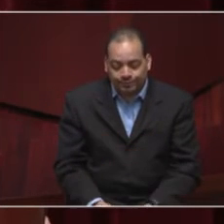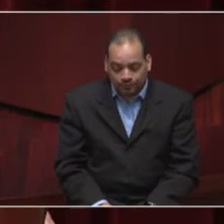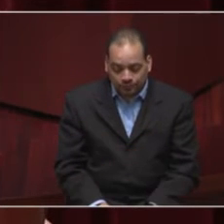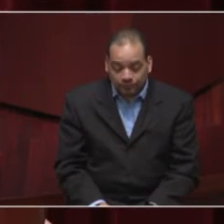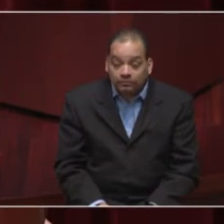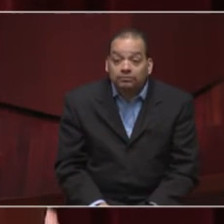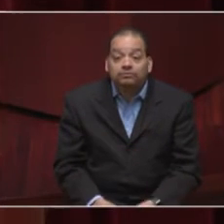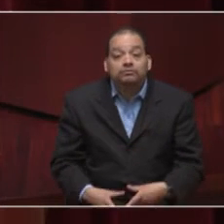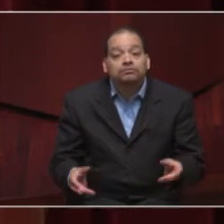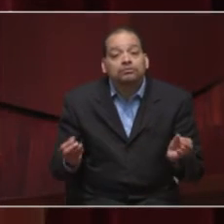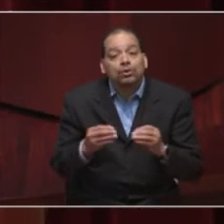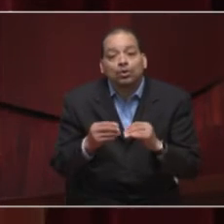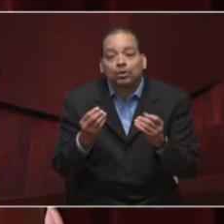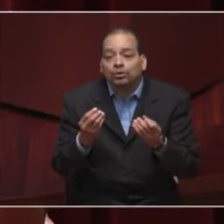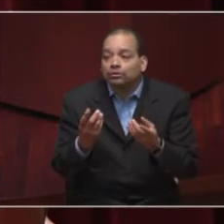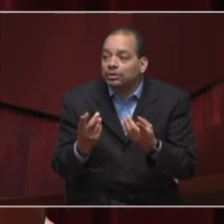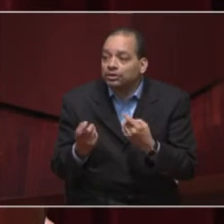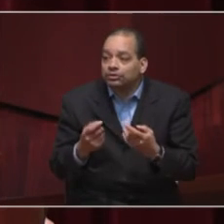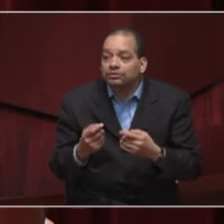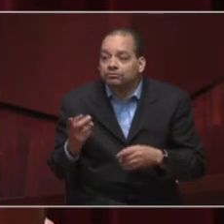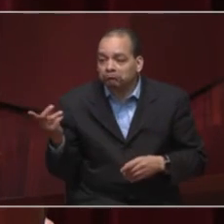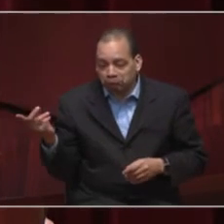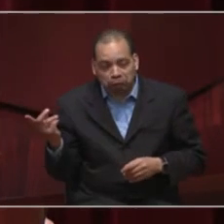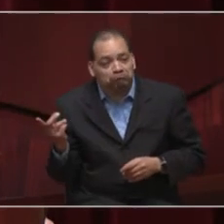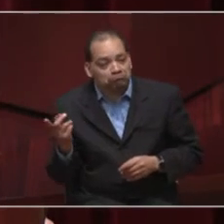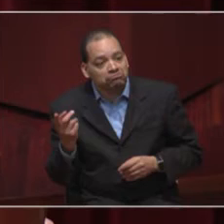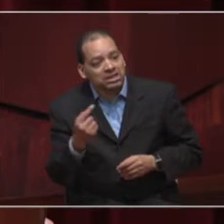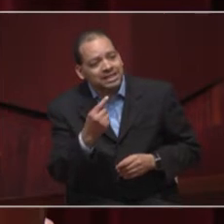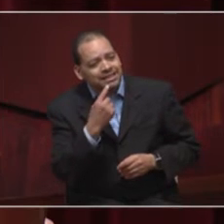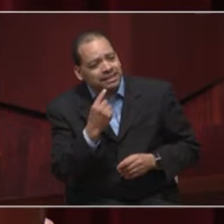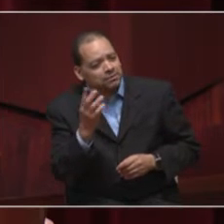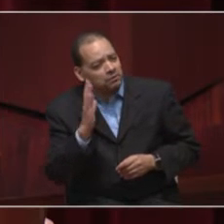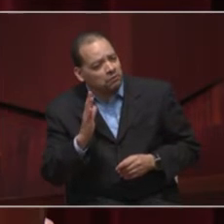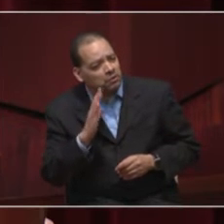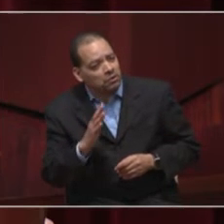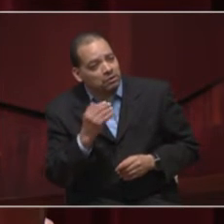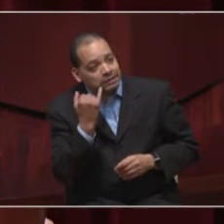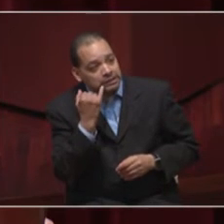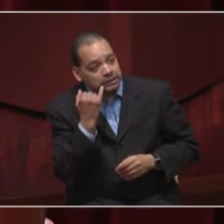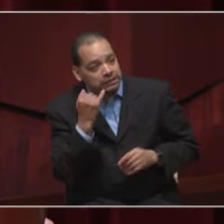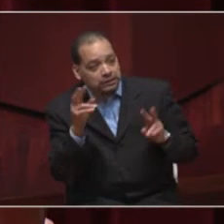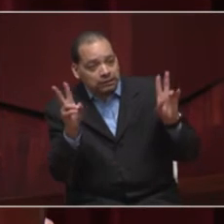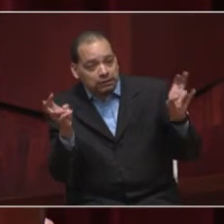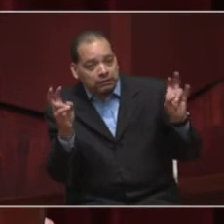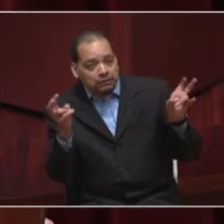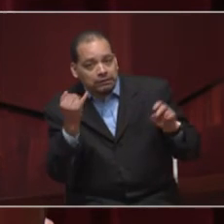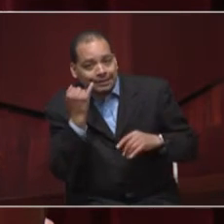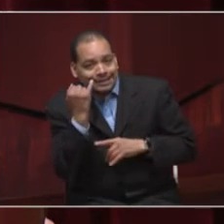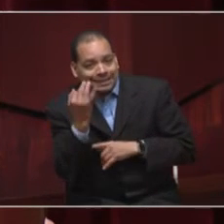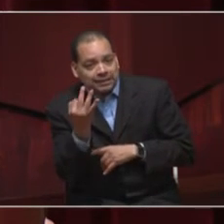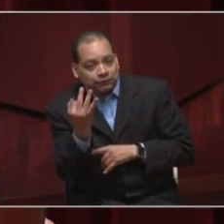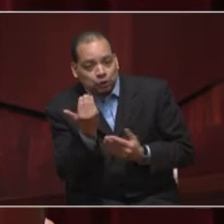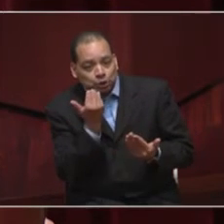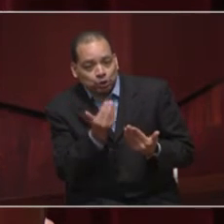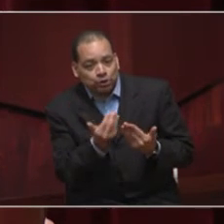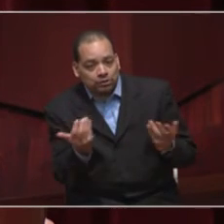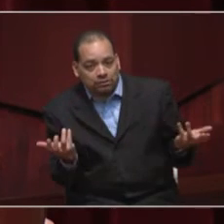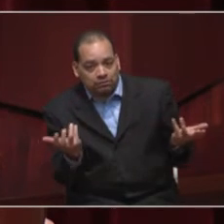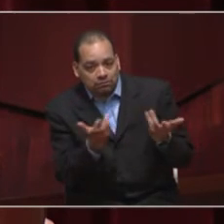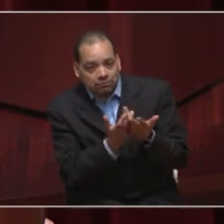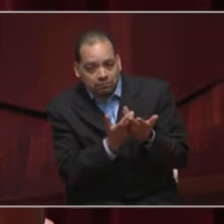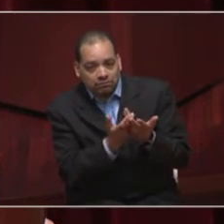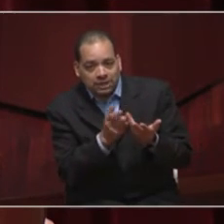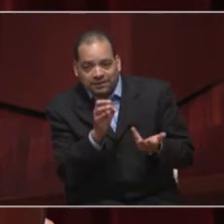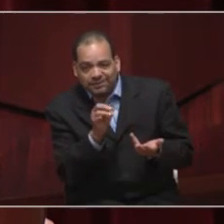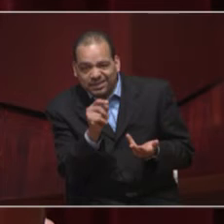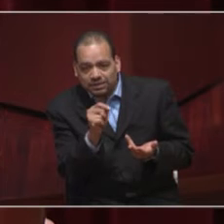Other questions? You stated earlier if it's a good fit for records officers and managers.